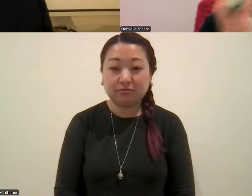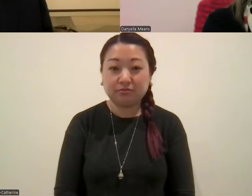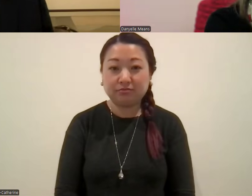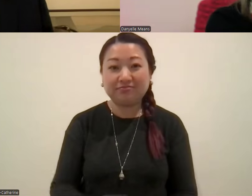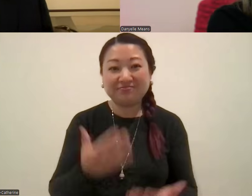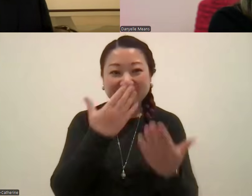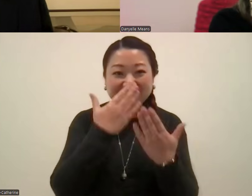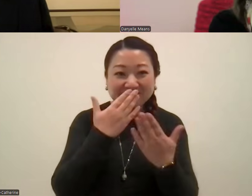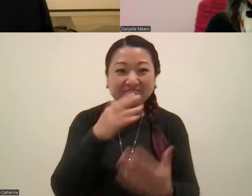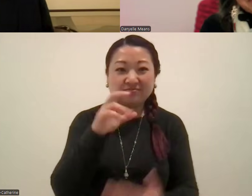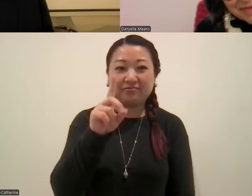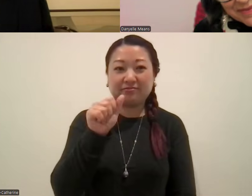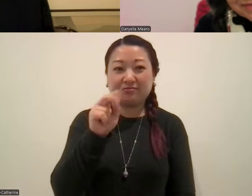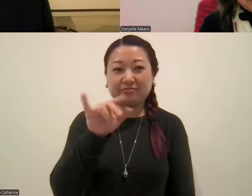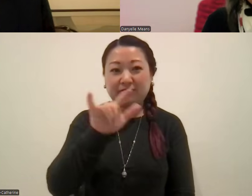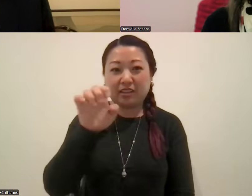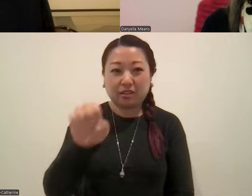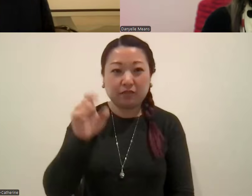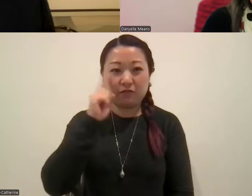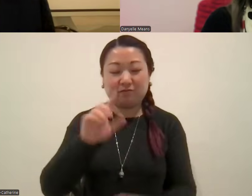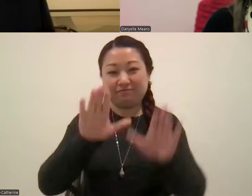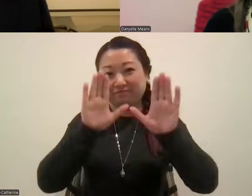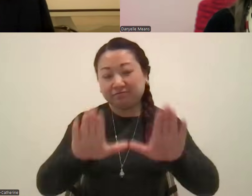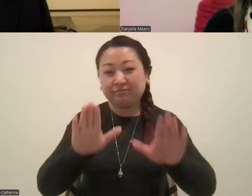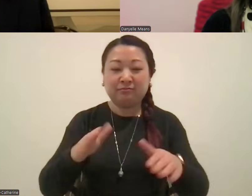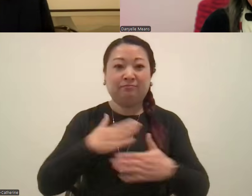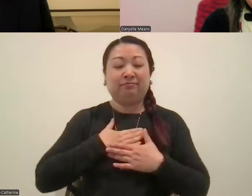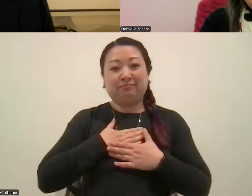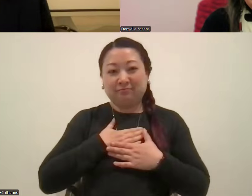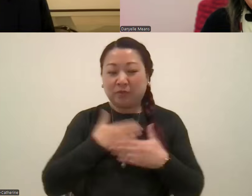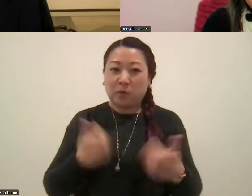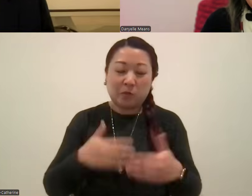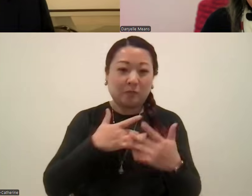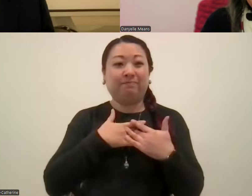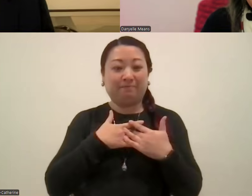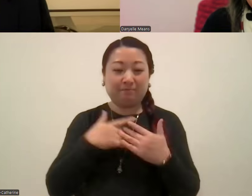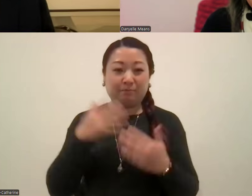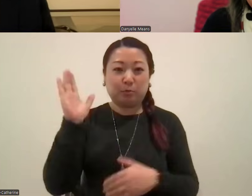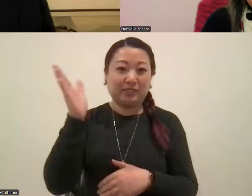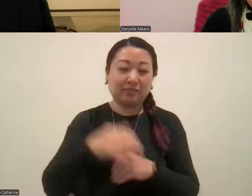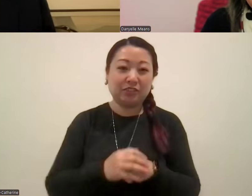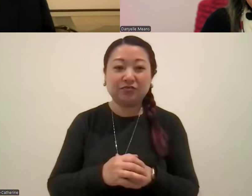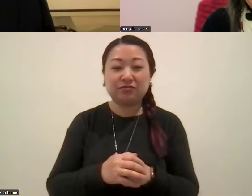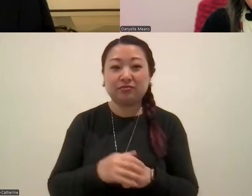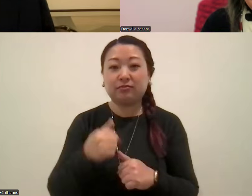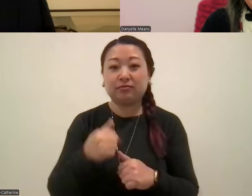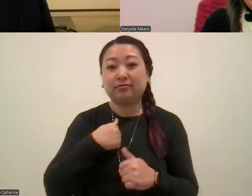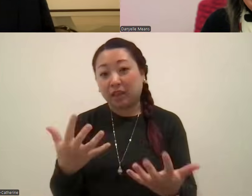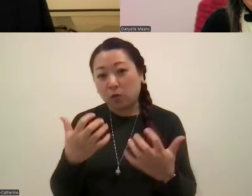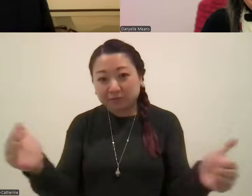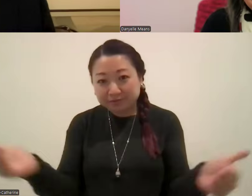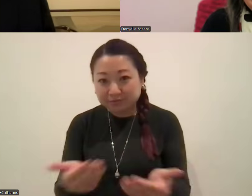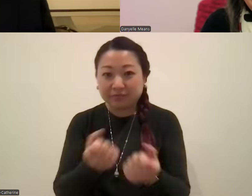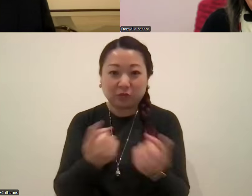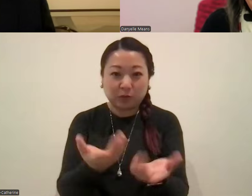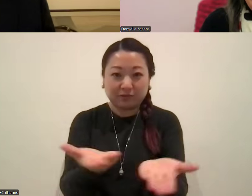Thank you, Danyelle, for that wonderful, moving, and deeply heartfelt presentation. I want to invite